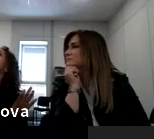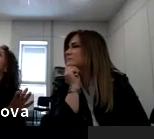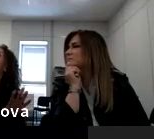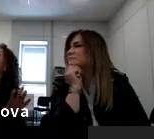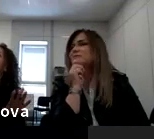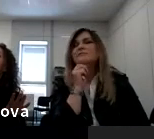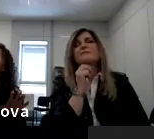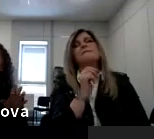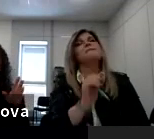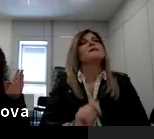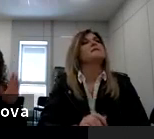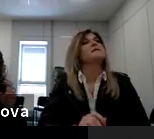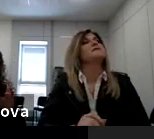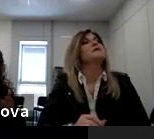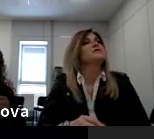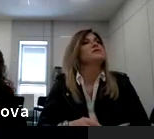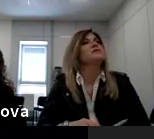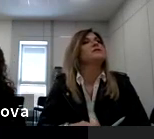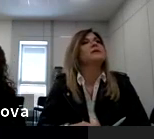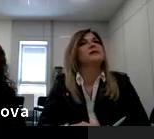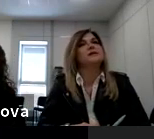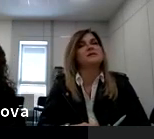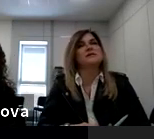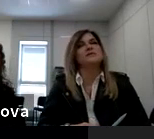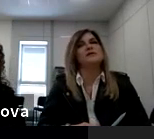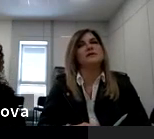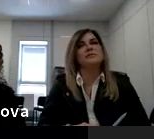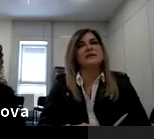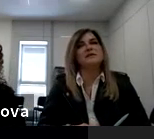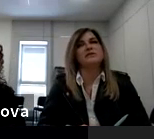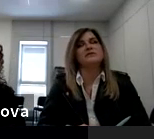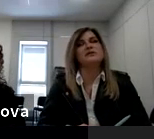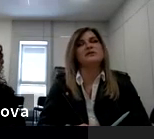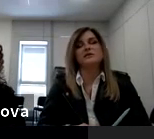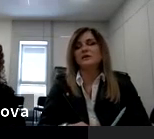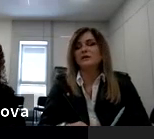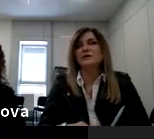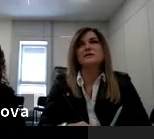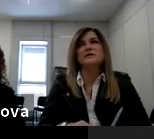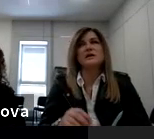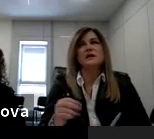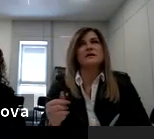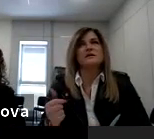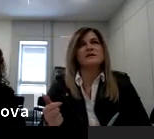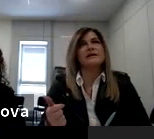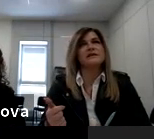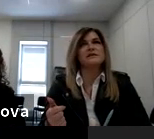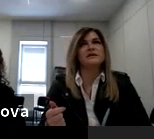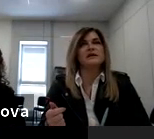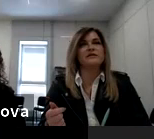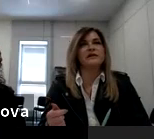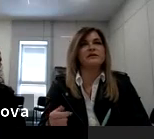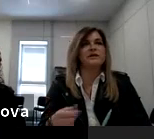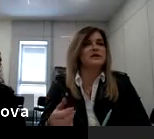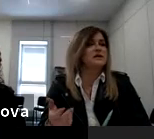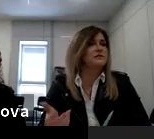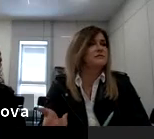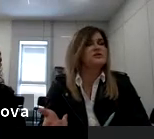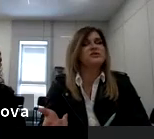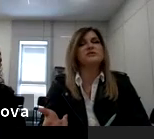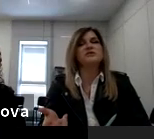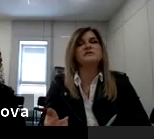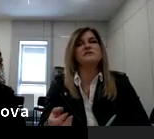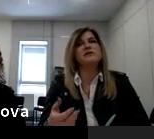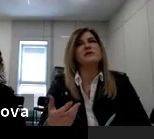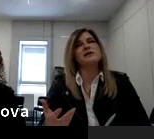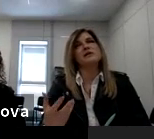to watch on the trees. No, actually, off the park, it's really a place of attraction, and this lighting effect we